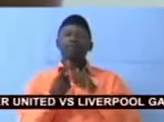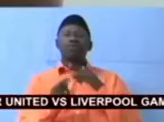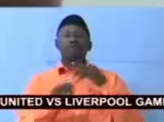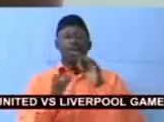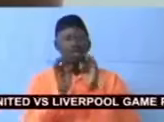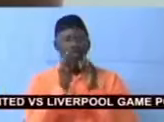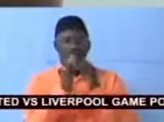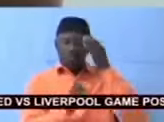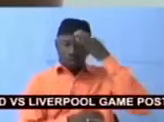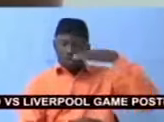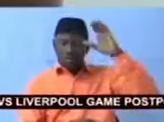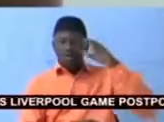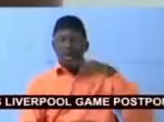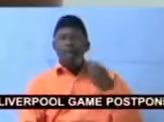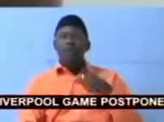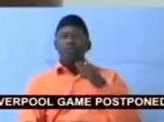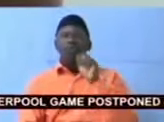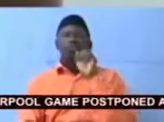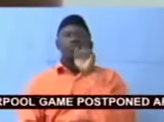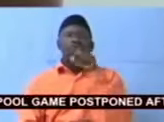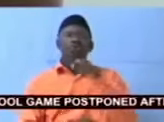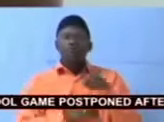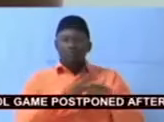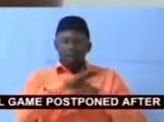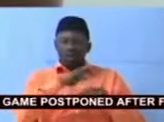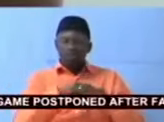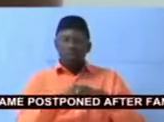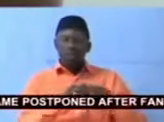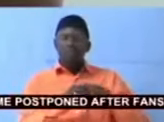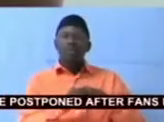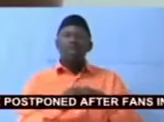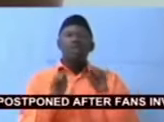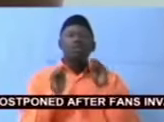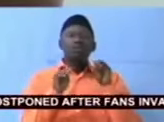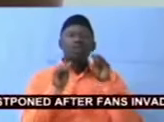about your background, including your educational background.